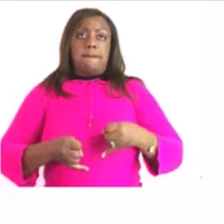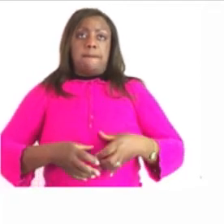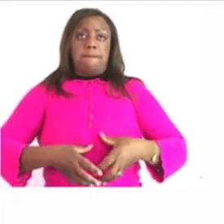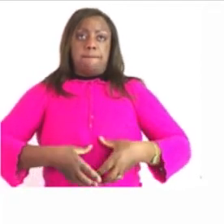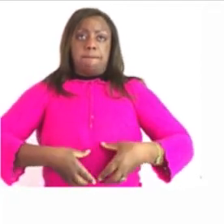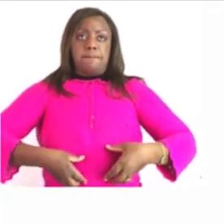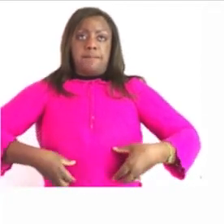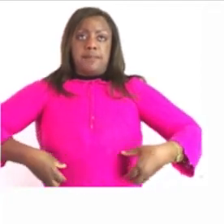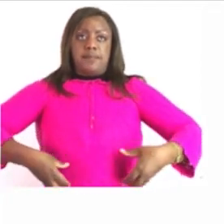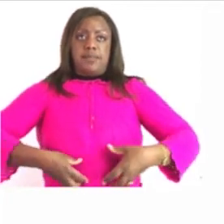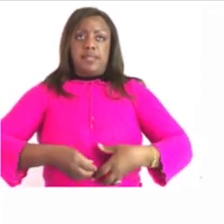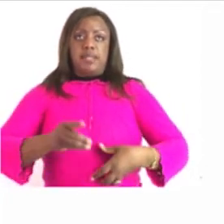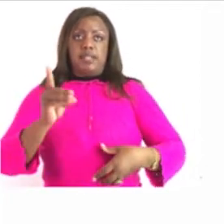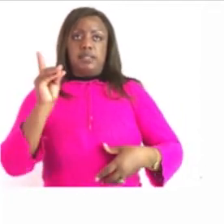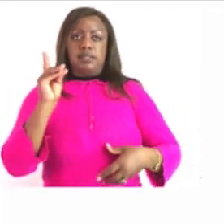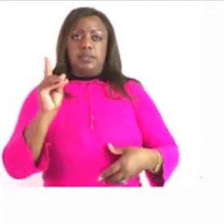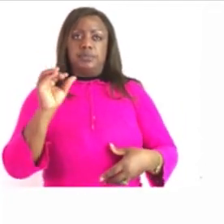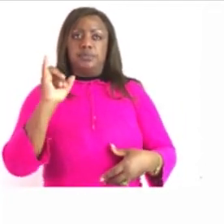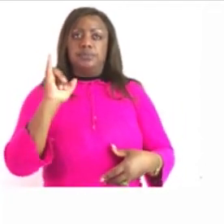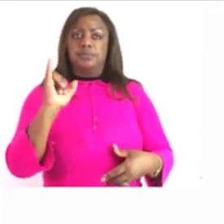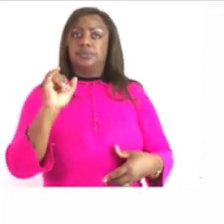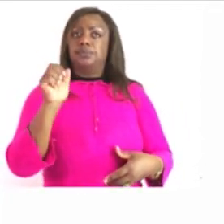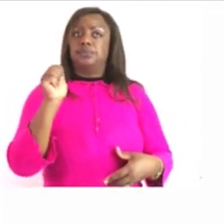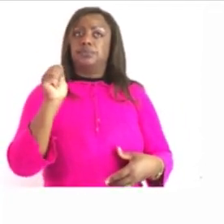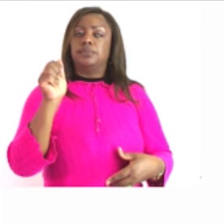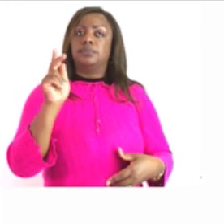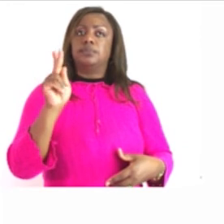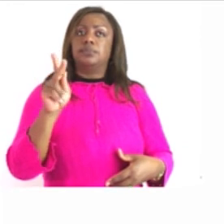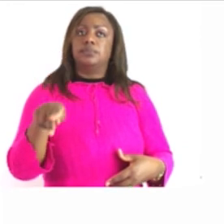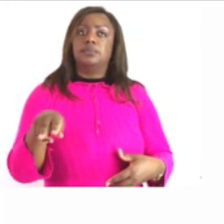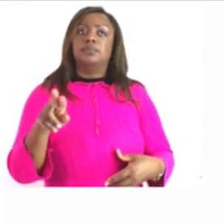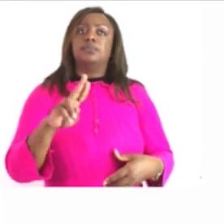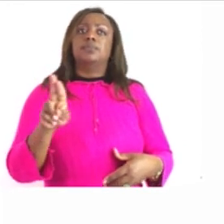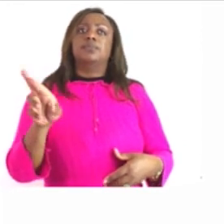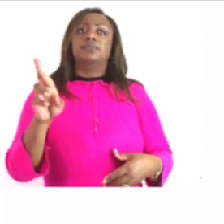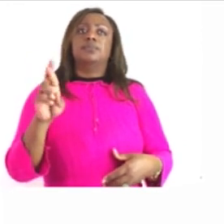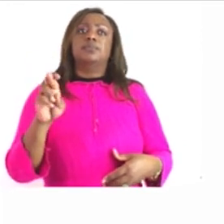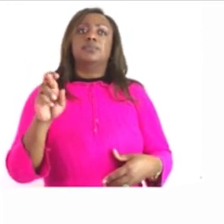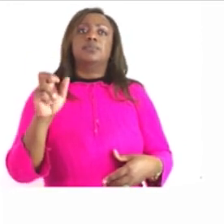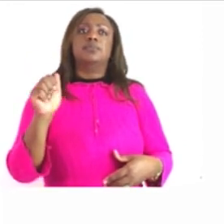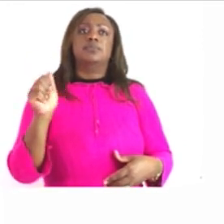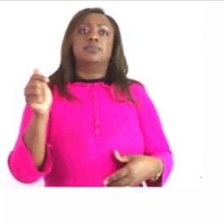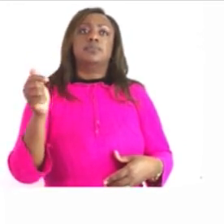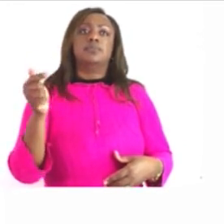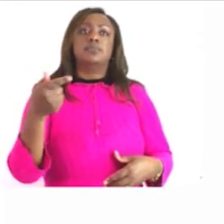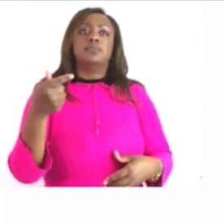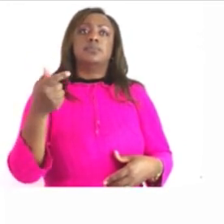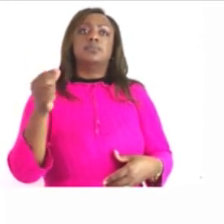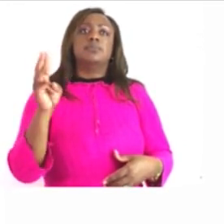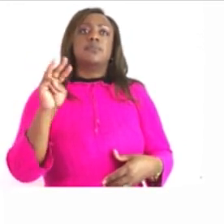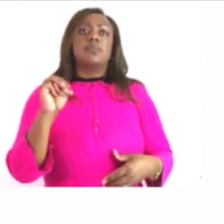the breathing system that we are going to look at in terms of the functions, we are looking at the diaphragm. The diaphragm controls the movement of